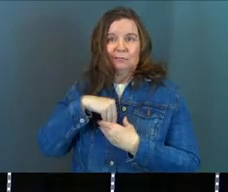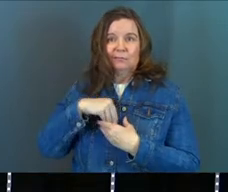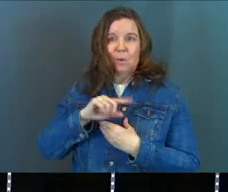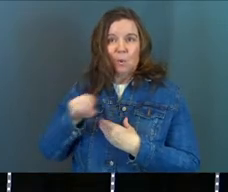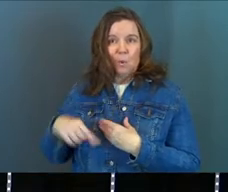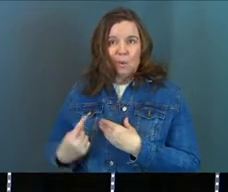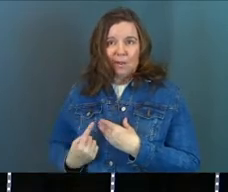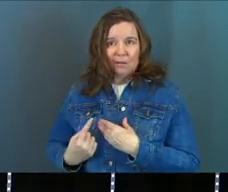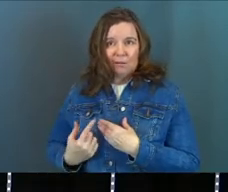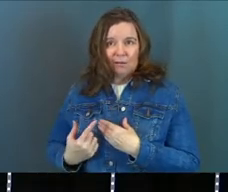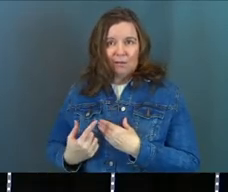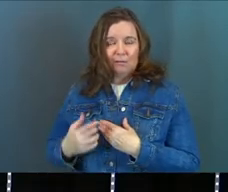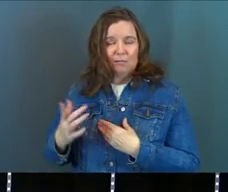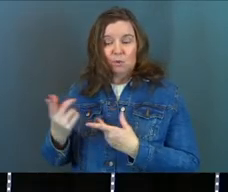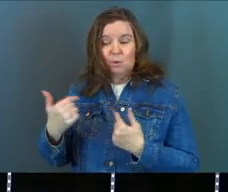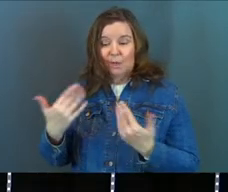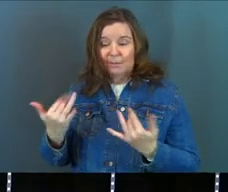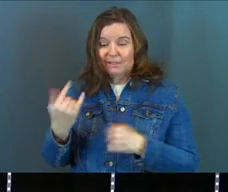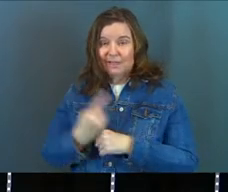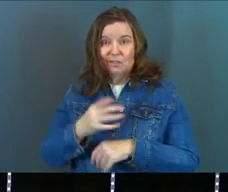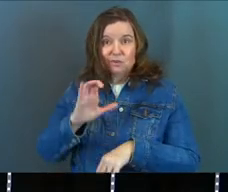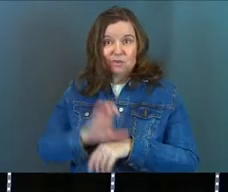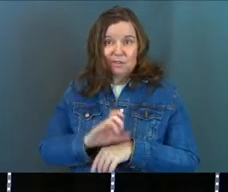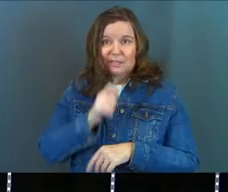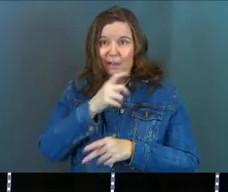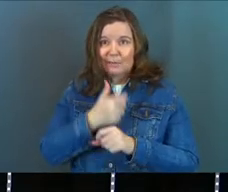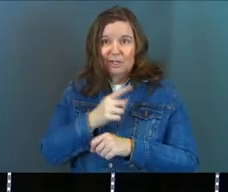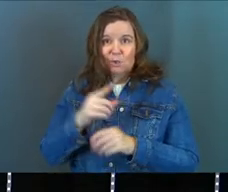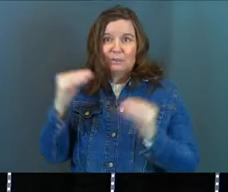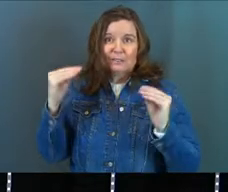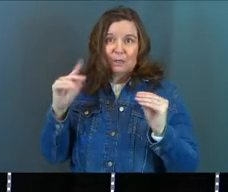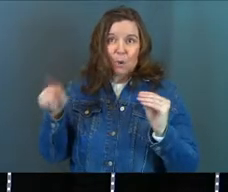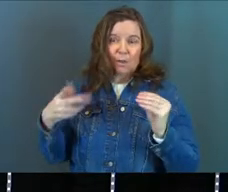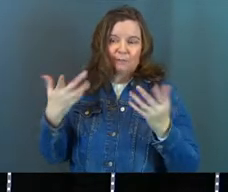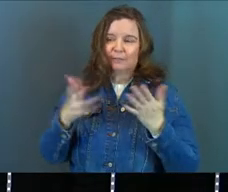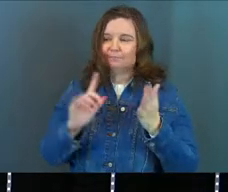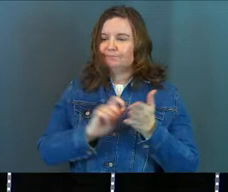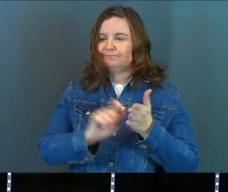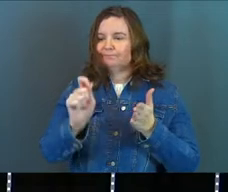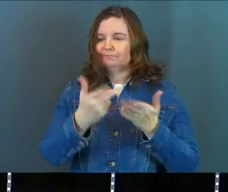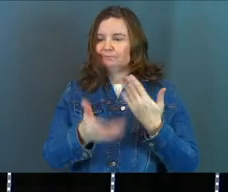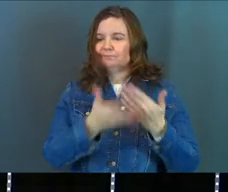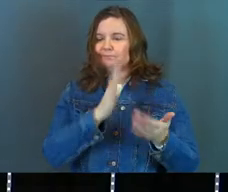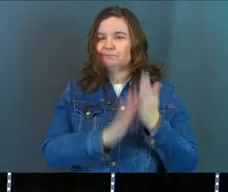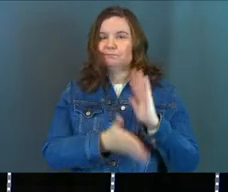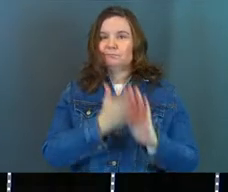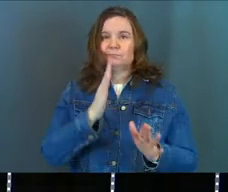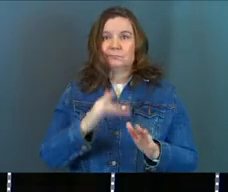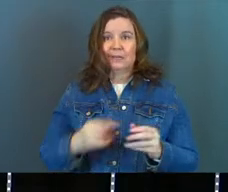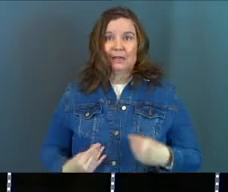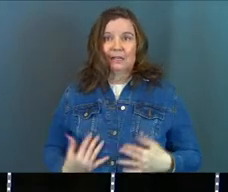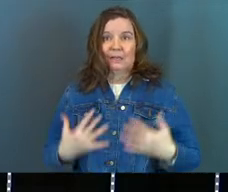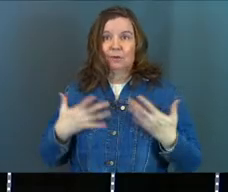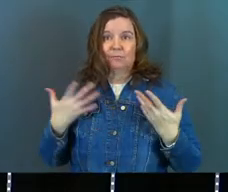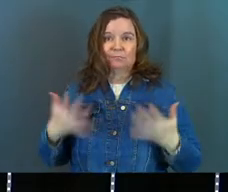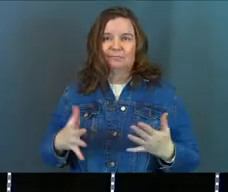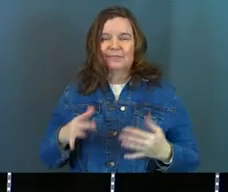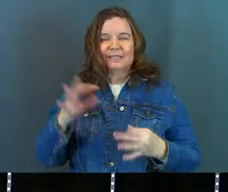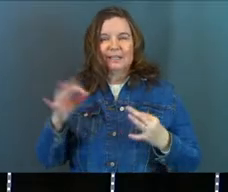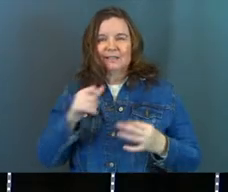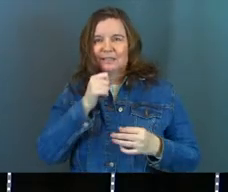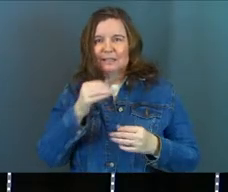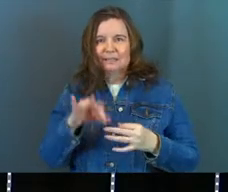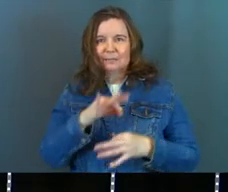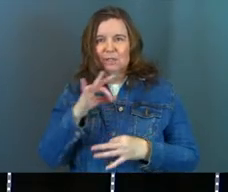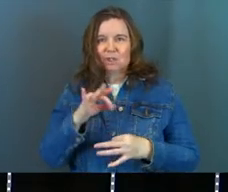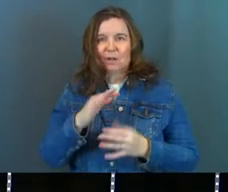mouth. You coming here today, it's not just about getting you some teaching. It's not about just getting you some inspiration. And it's definitely not about getting you